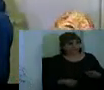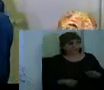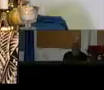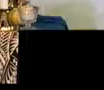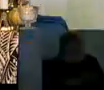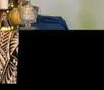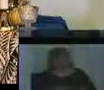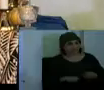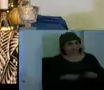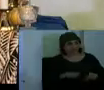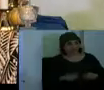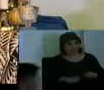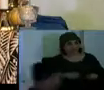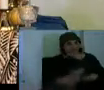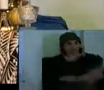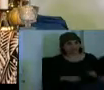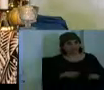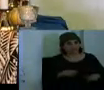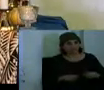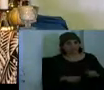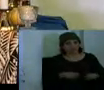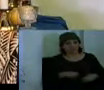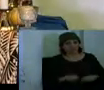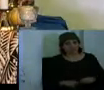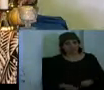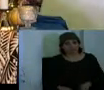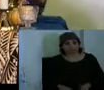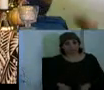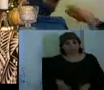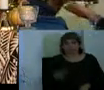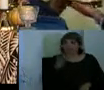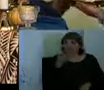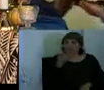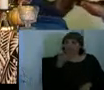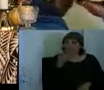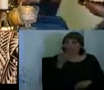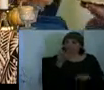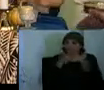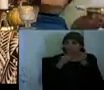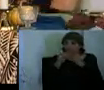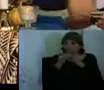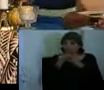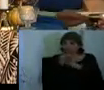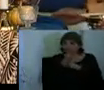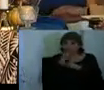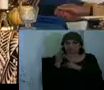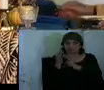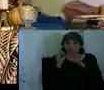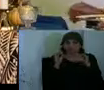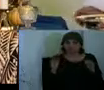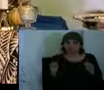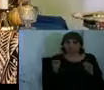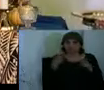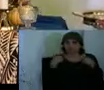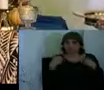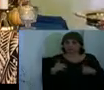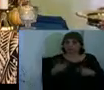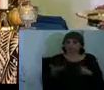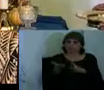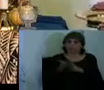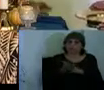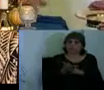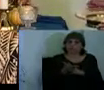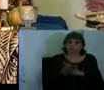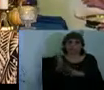your server know. And if you prefer to receive communion with no human intervention, please